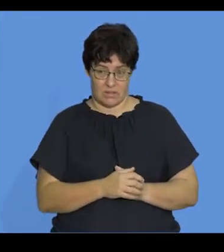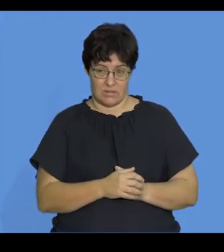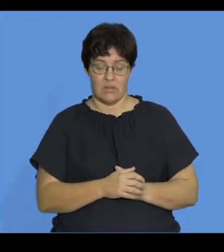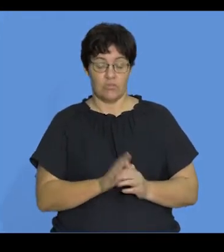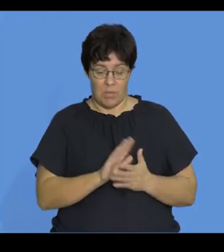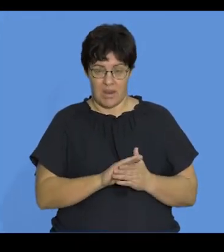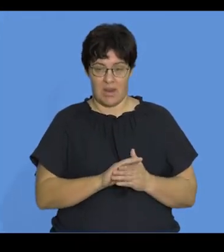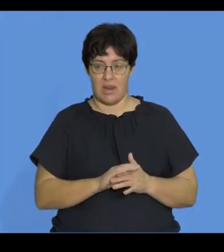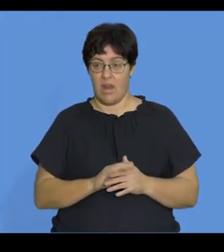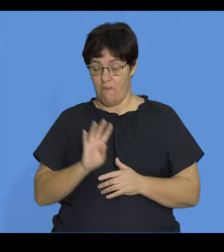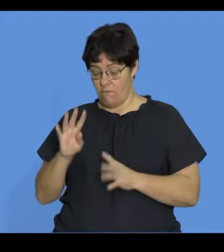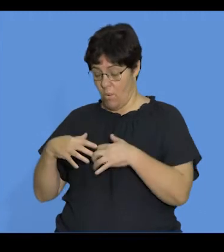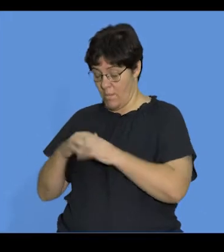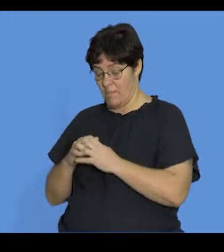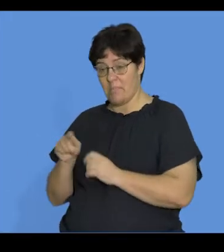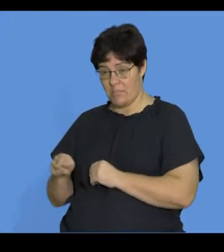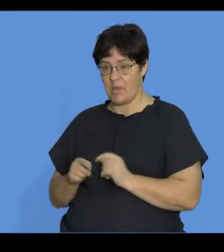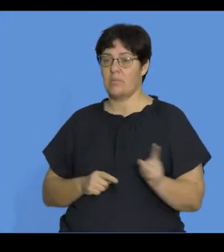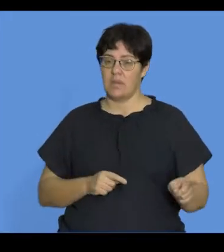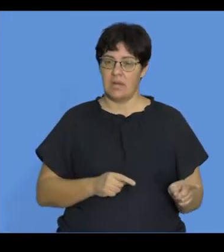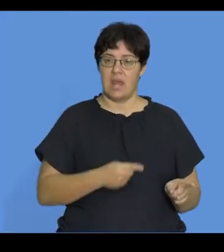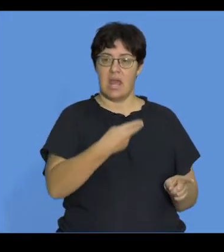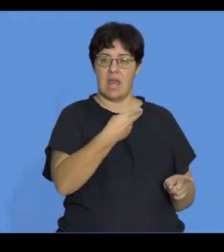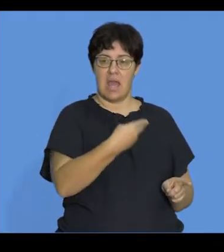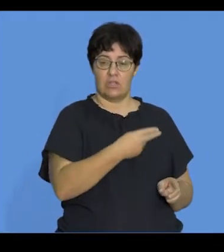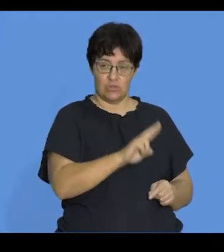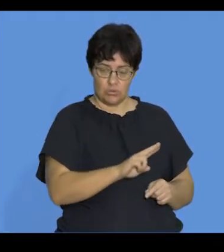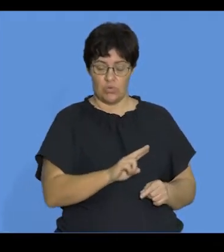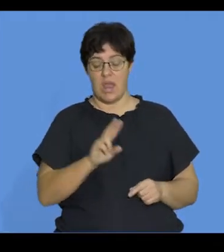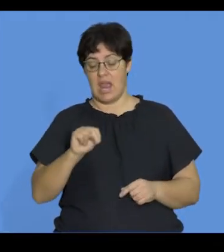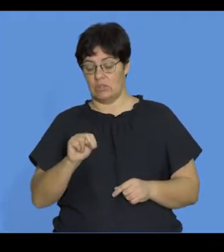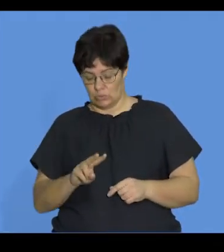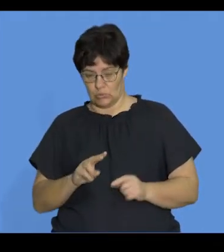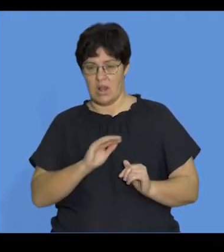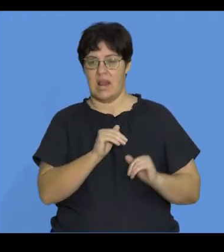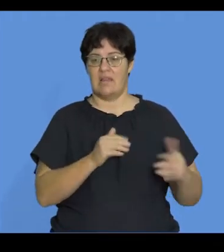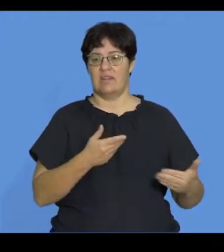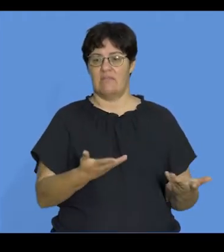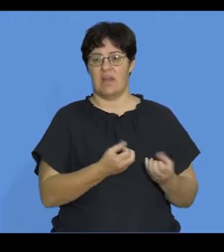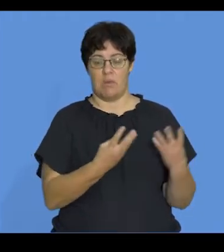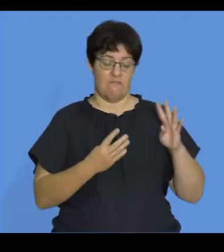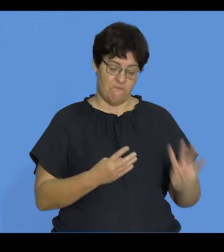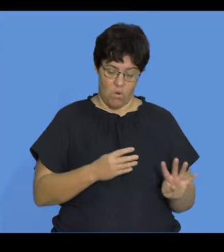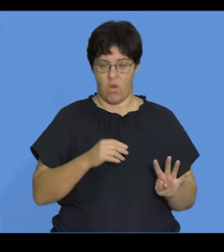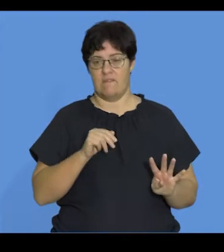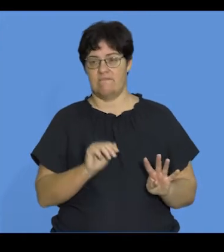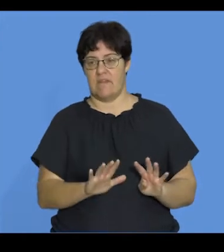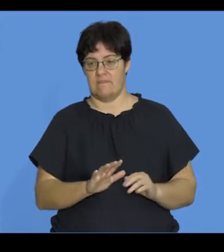this is what remains for hydrogen and for nitrogen. So if we go to